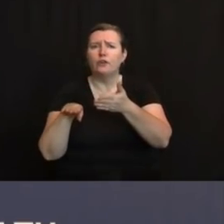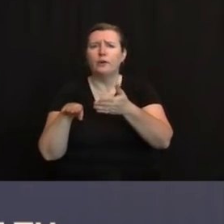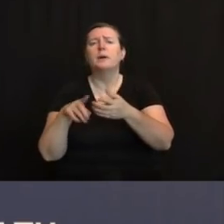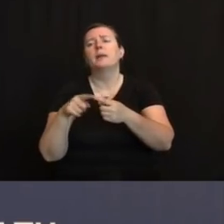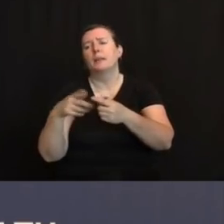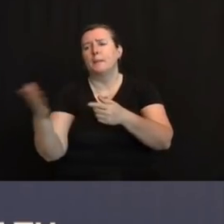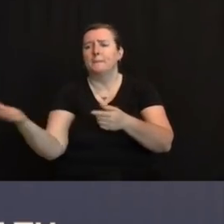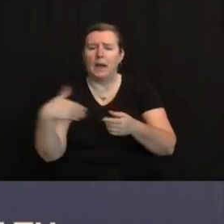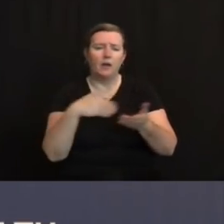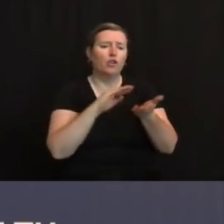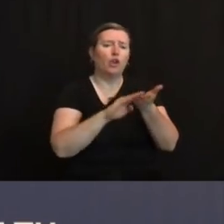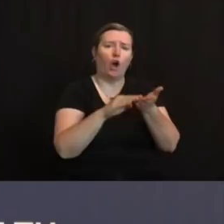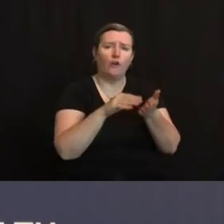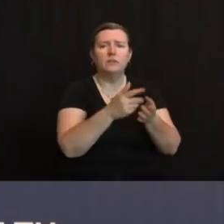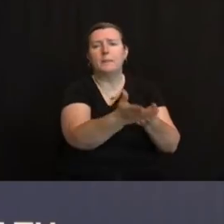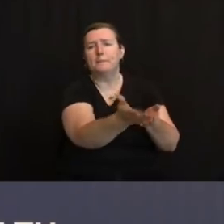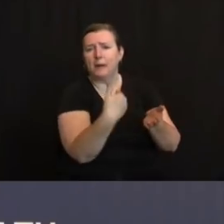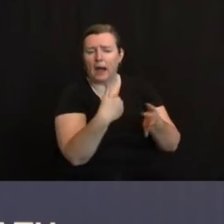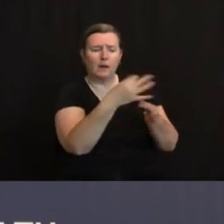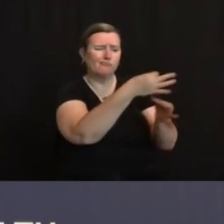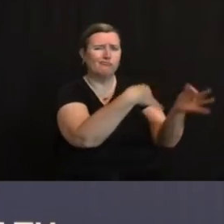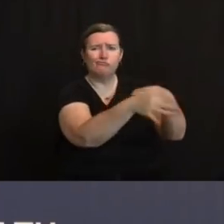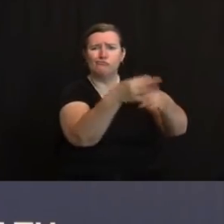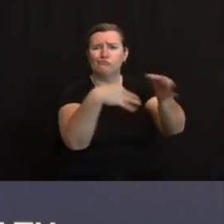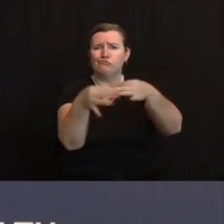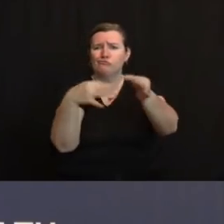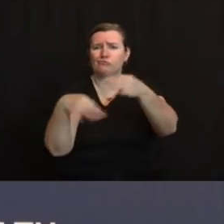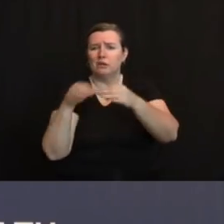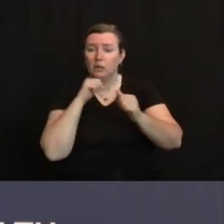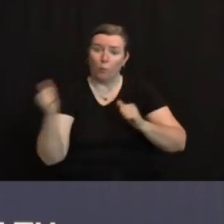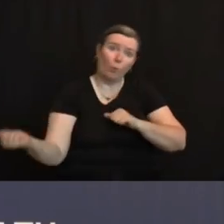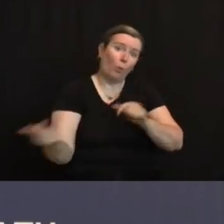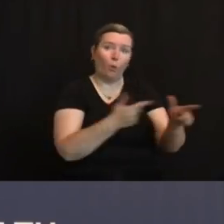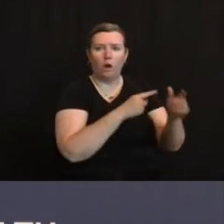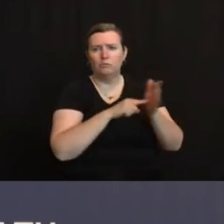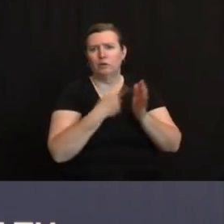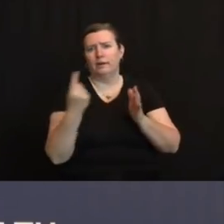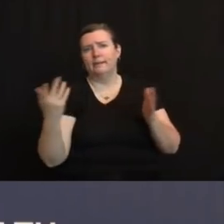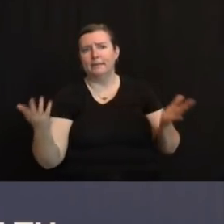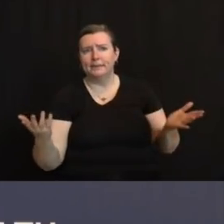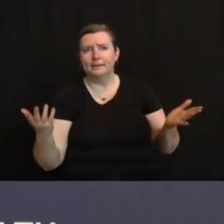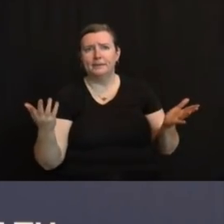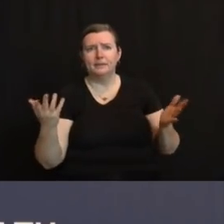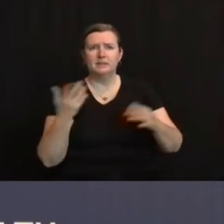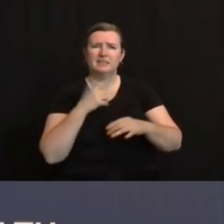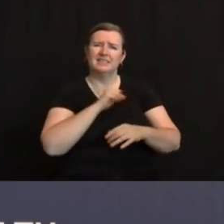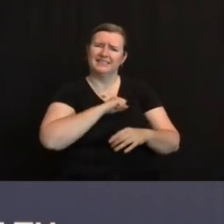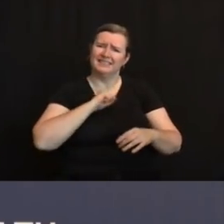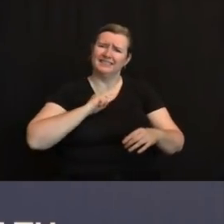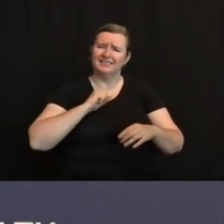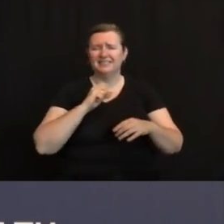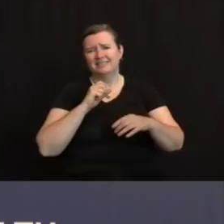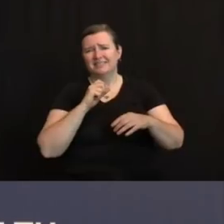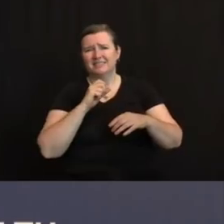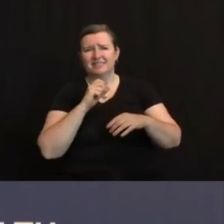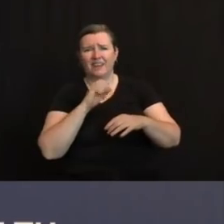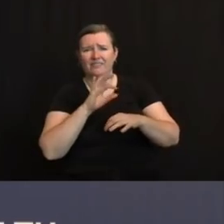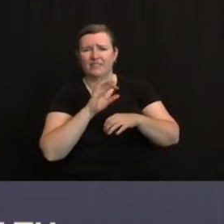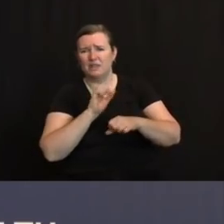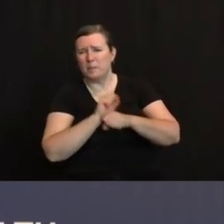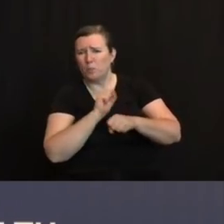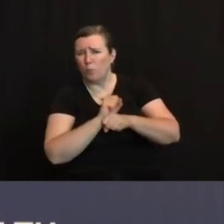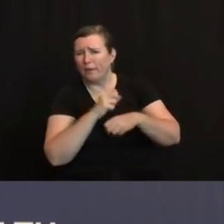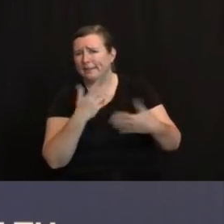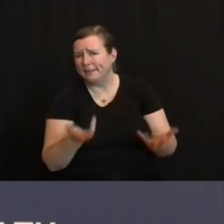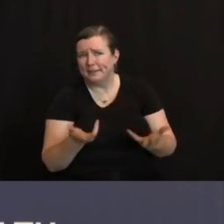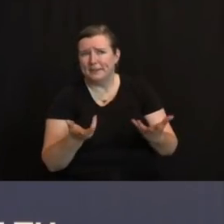to address this as well as it relates to Trooper Castellano. But before I get there, the guidance on casinos and